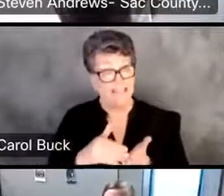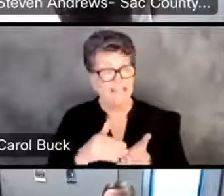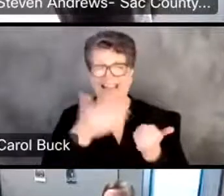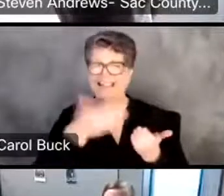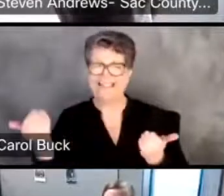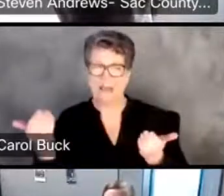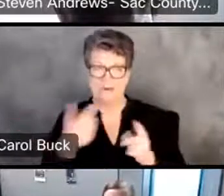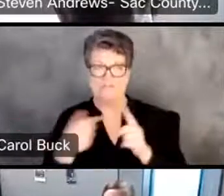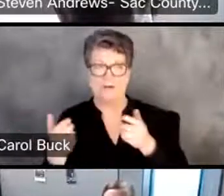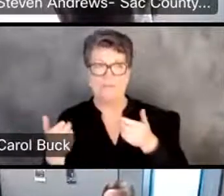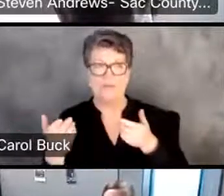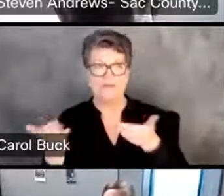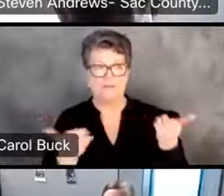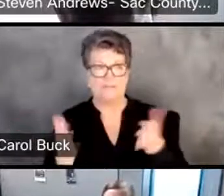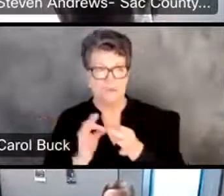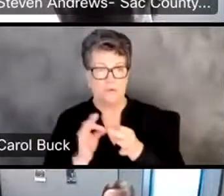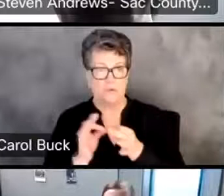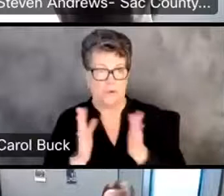the service coordinator because